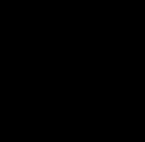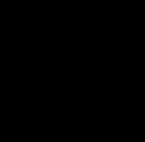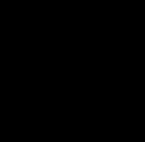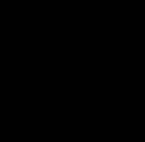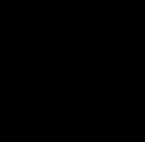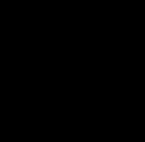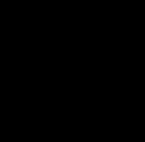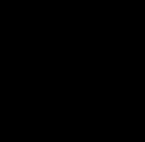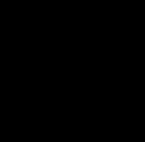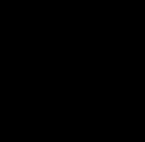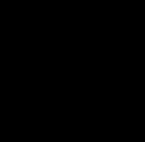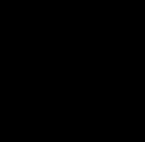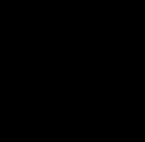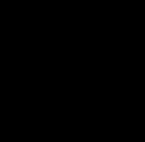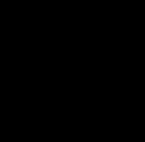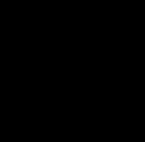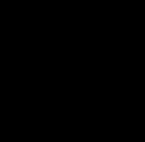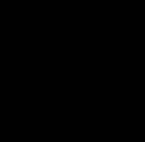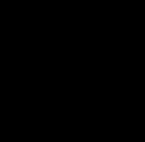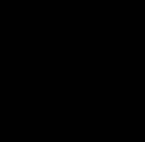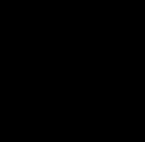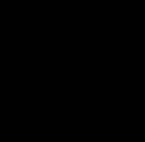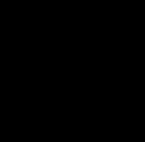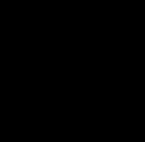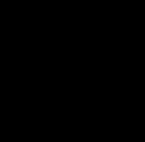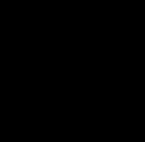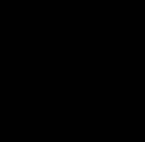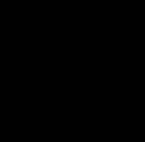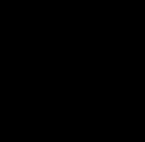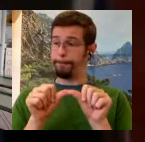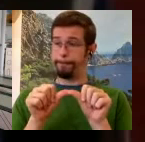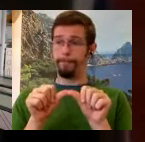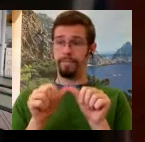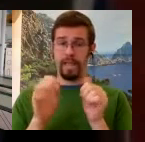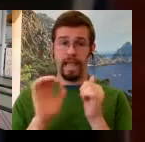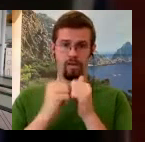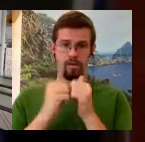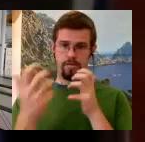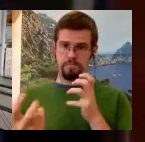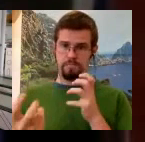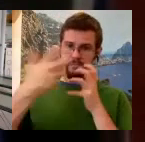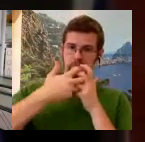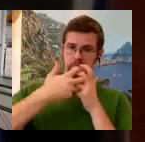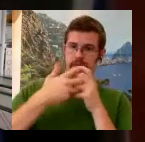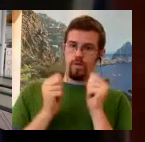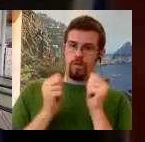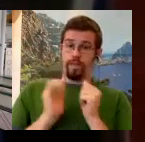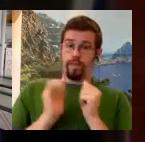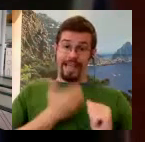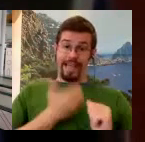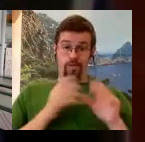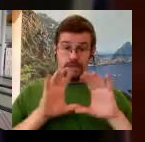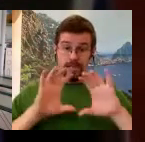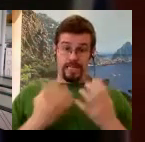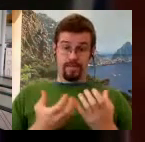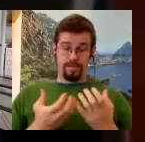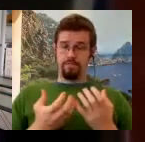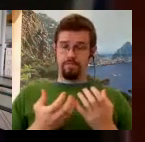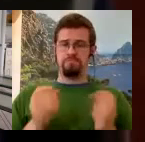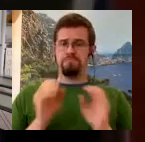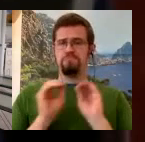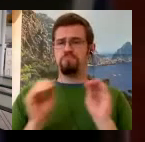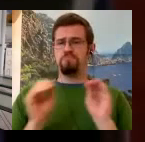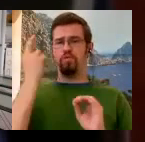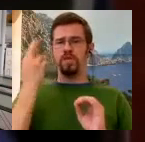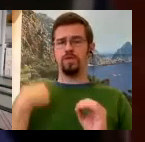track of what they're doing and how it maps to our symbol set, there's no reason that we can't transform our data back and forth between the